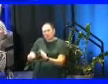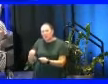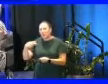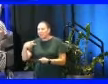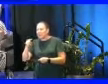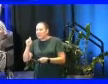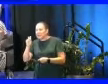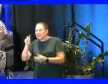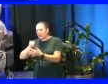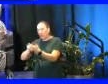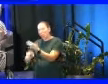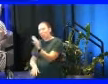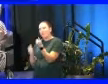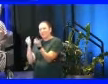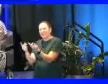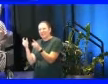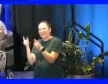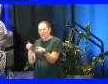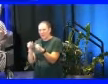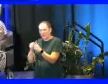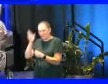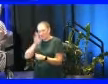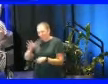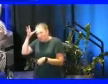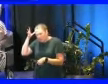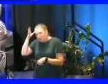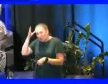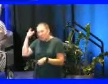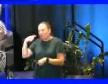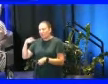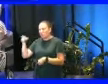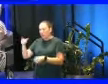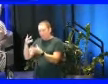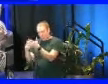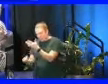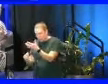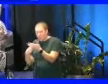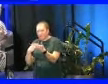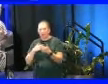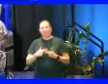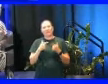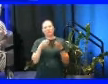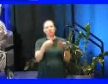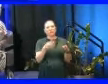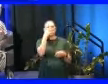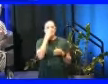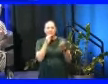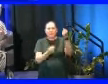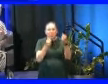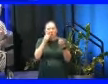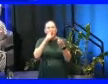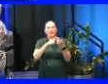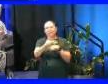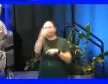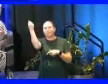post-traumatic syndrome, a lot of things going on with him. So I found myself on the street. I slept in my car for a while until they came and got my car